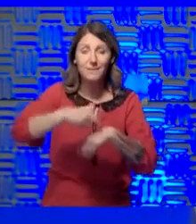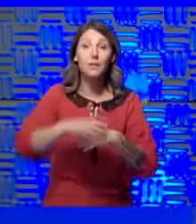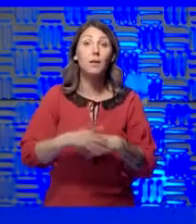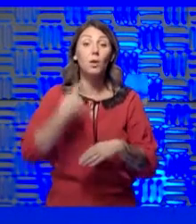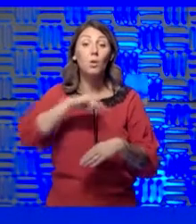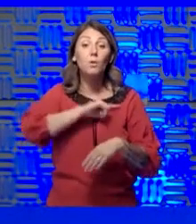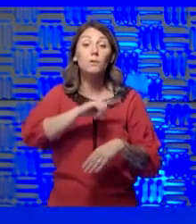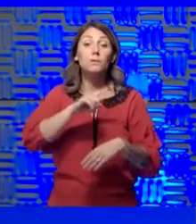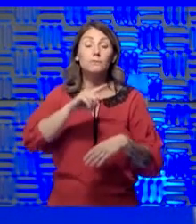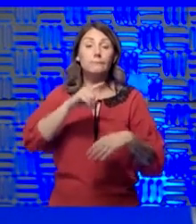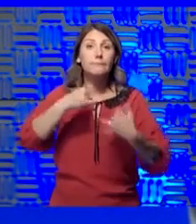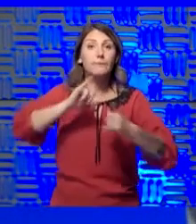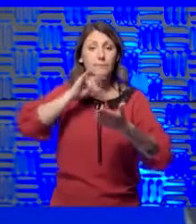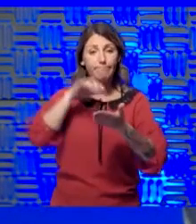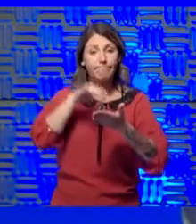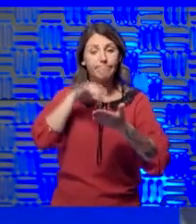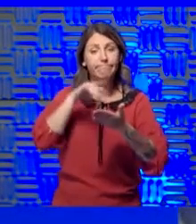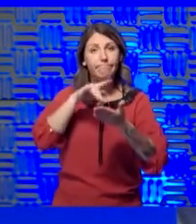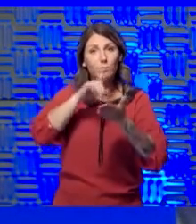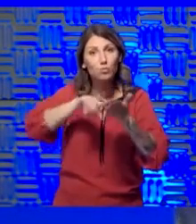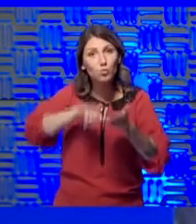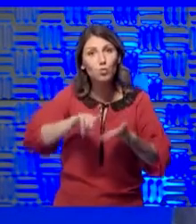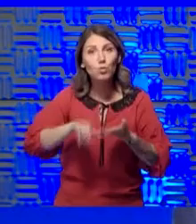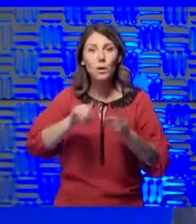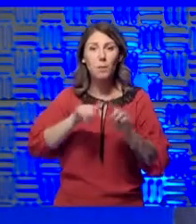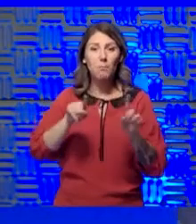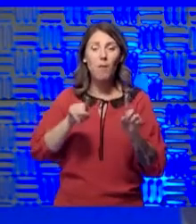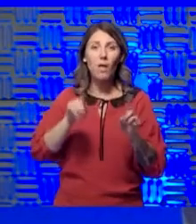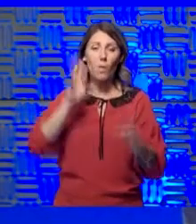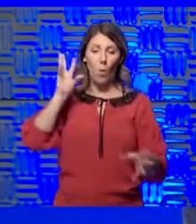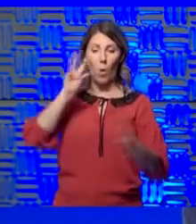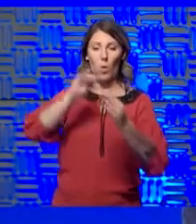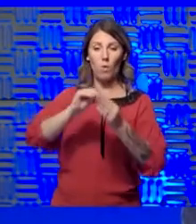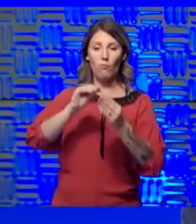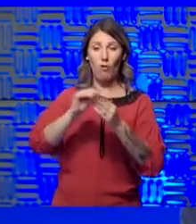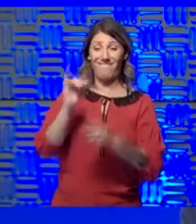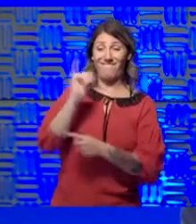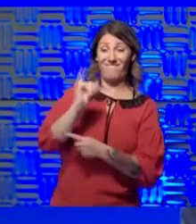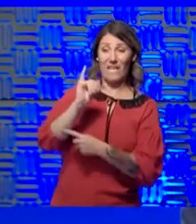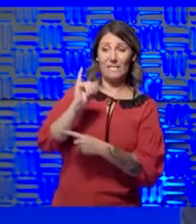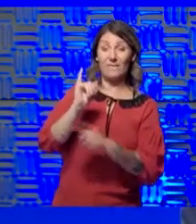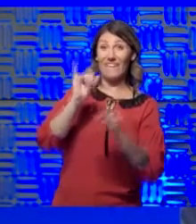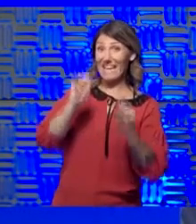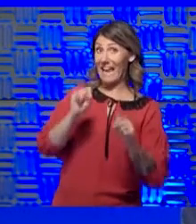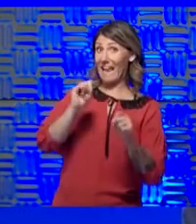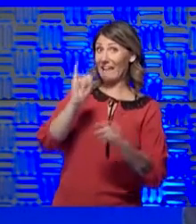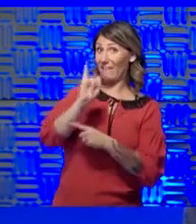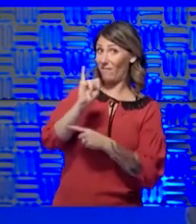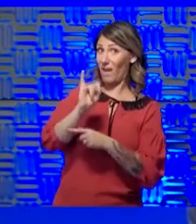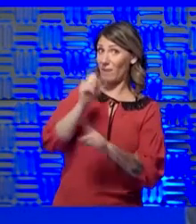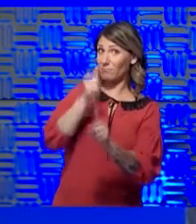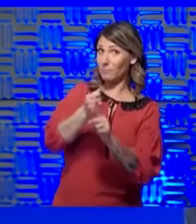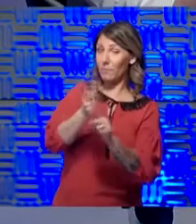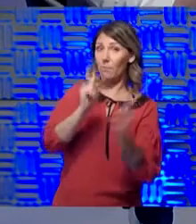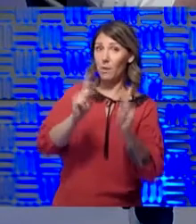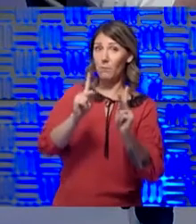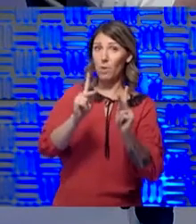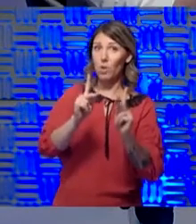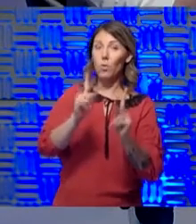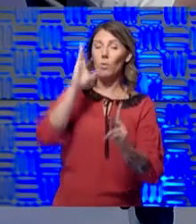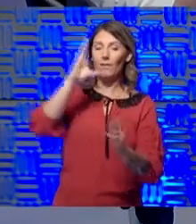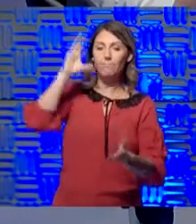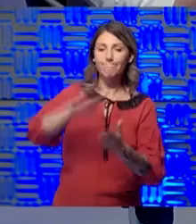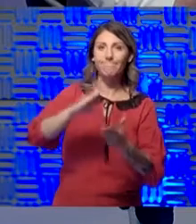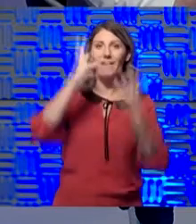still looking at that. But we would think that the concentration and the overall infectivity will decrease, especially out in the environment.